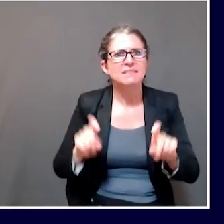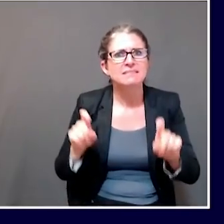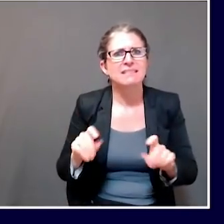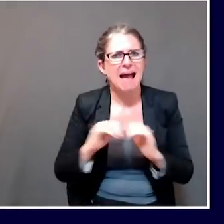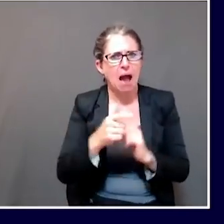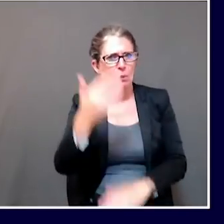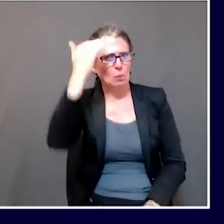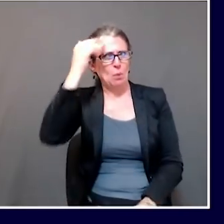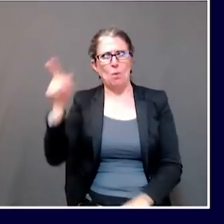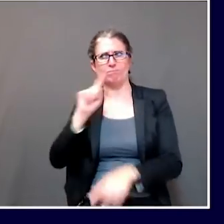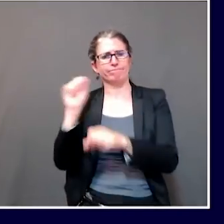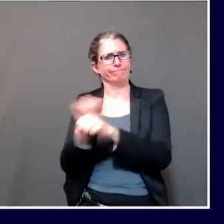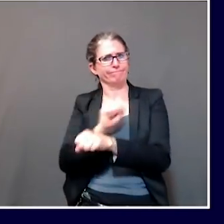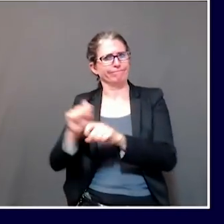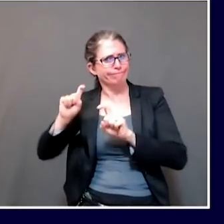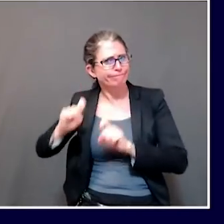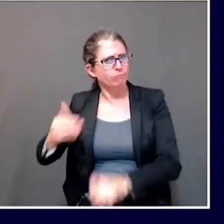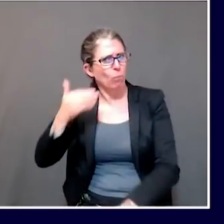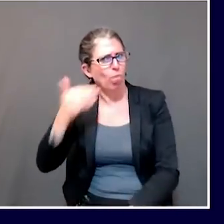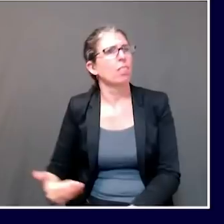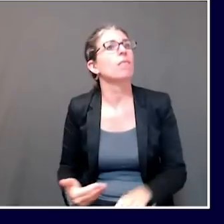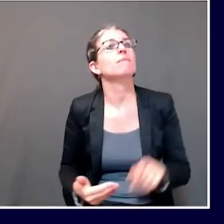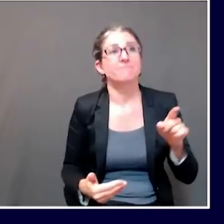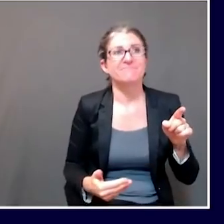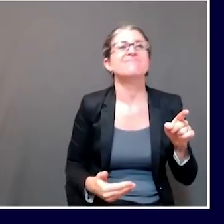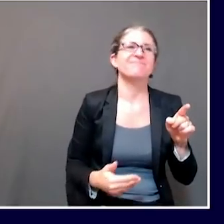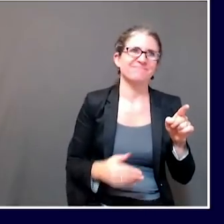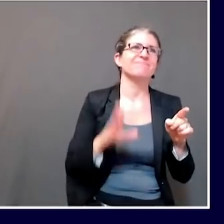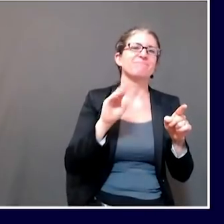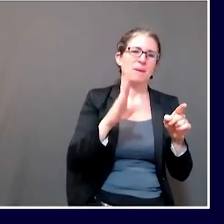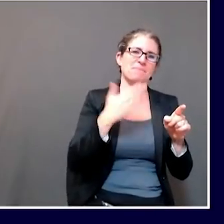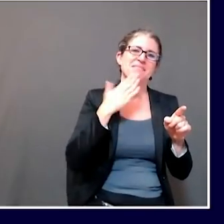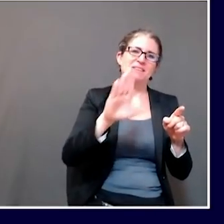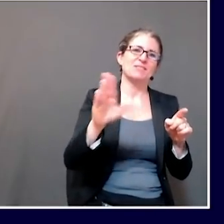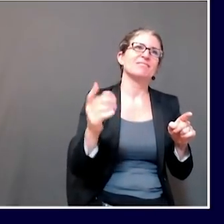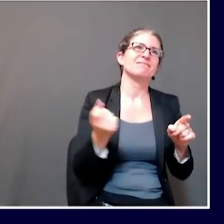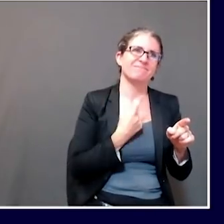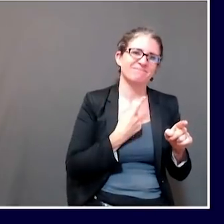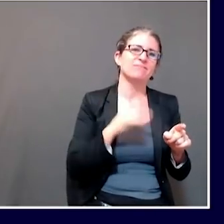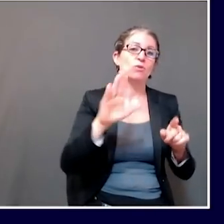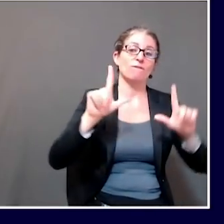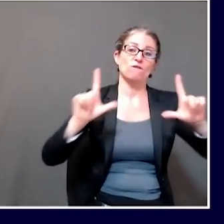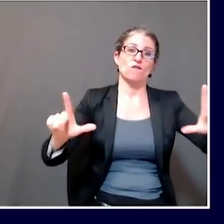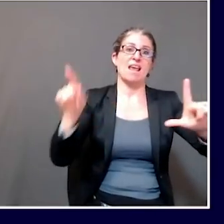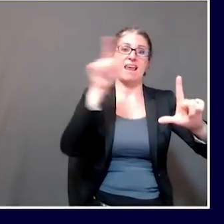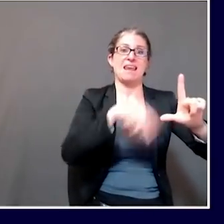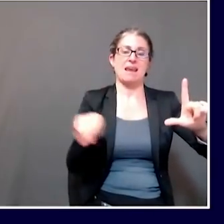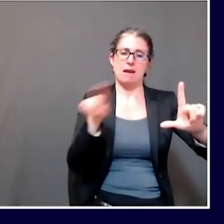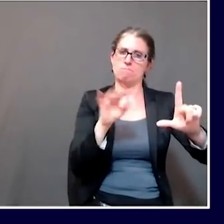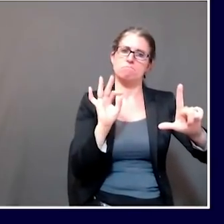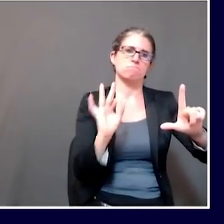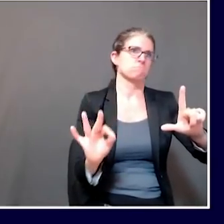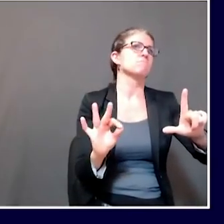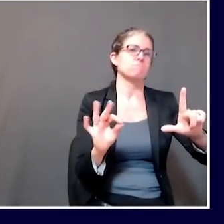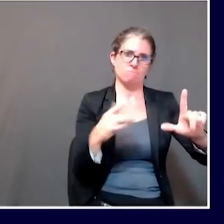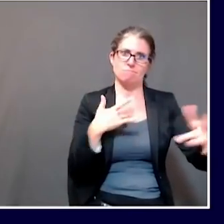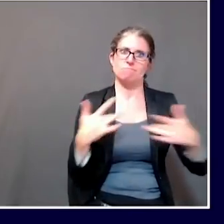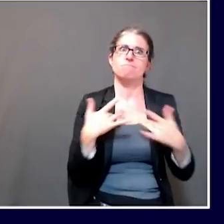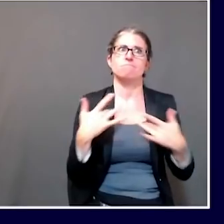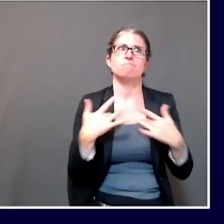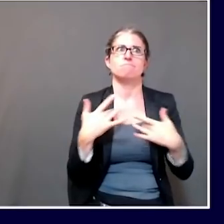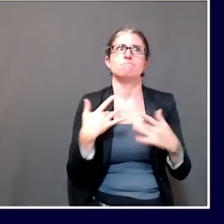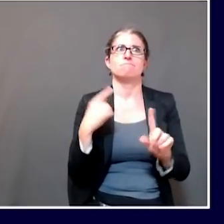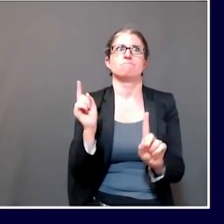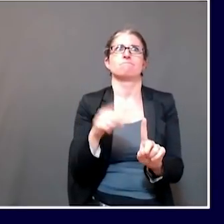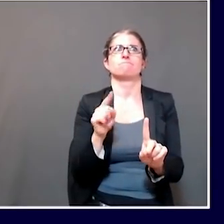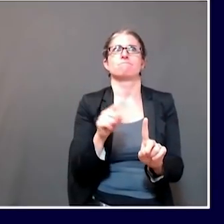because the answer is that, yes, I am concerned that there may be a perception among a lot of folks